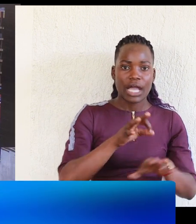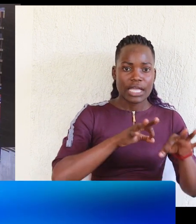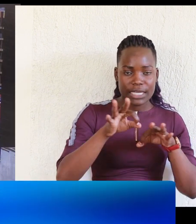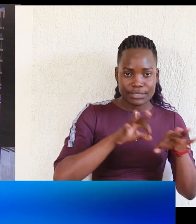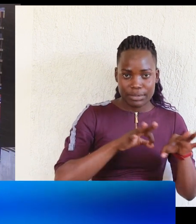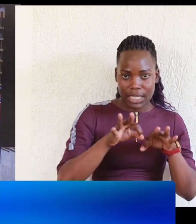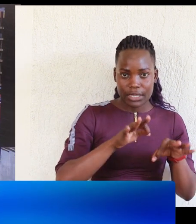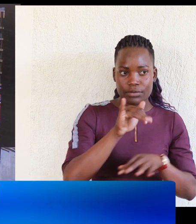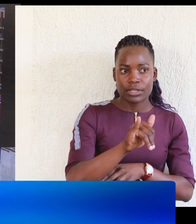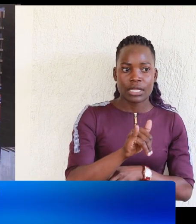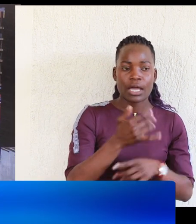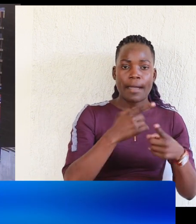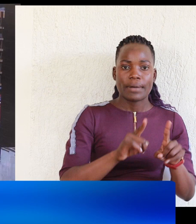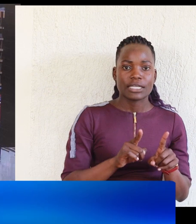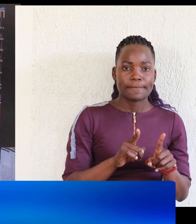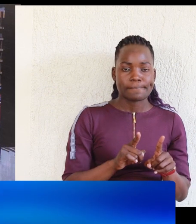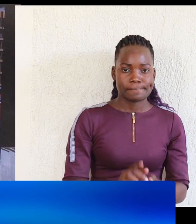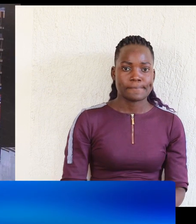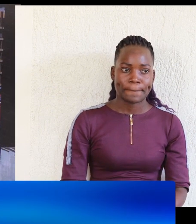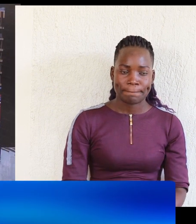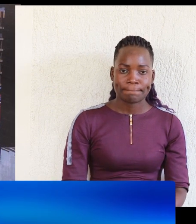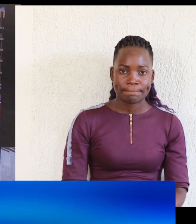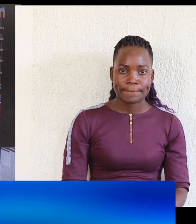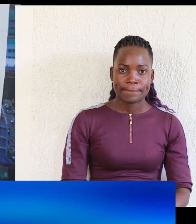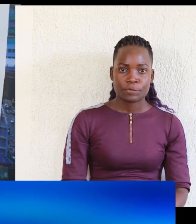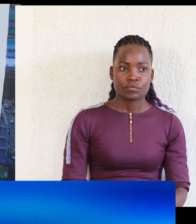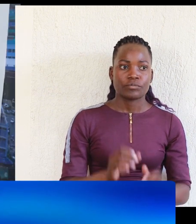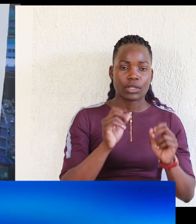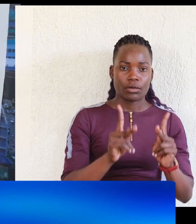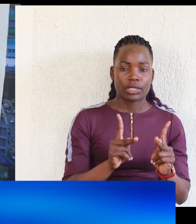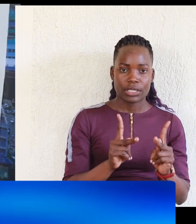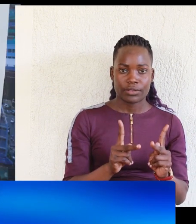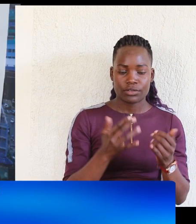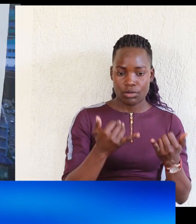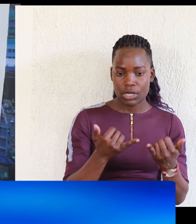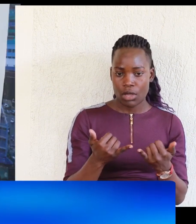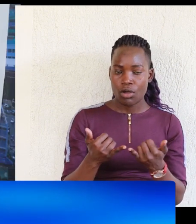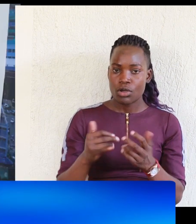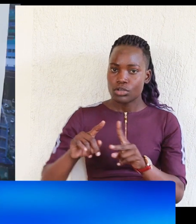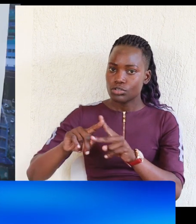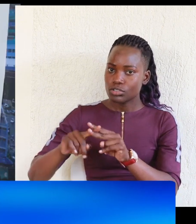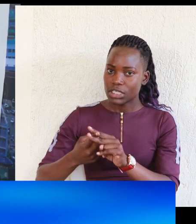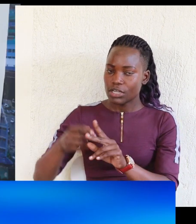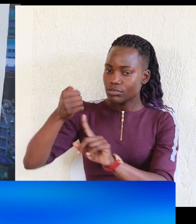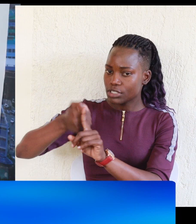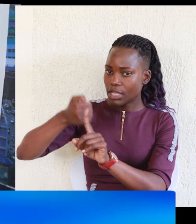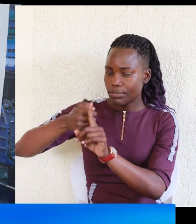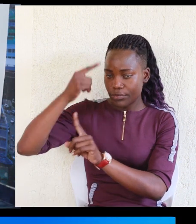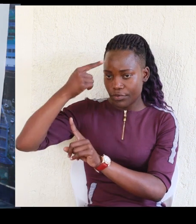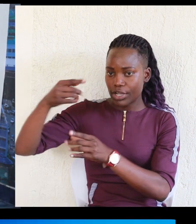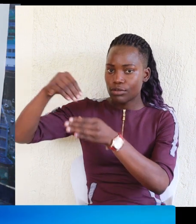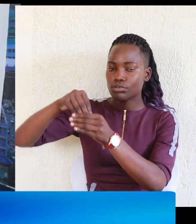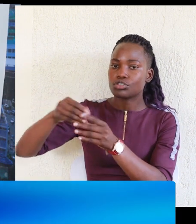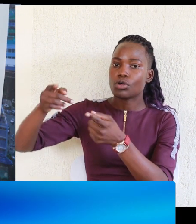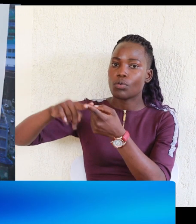there's acceptance to it, but yes. Yes. All right. Maybe now, when did you start maybe championing for